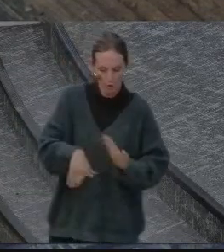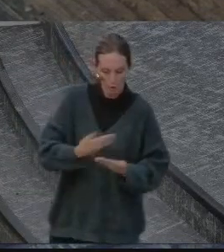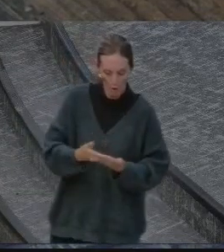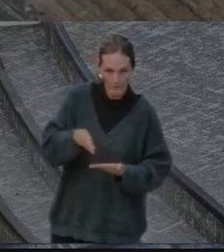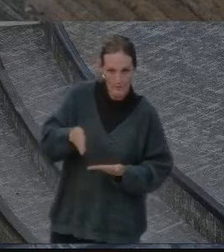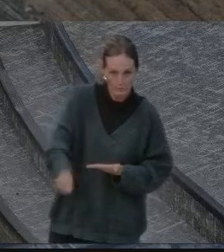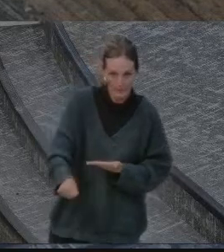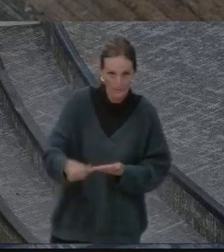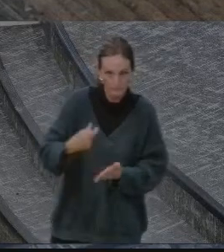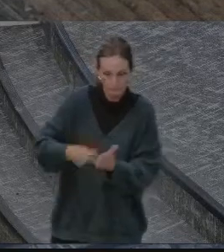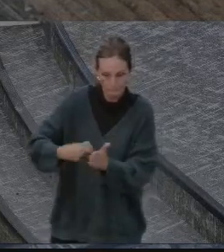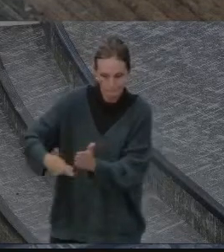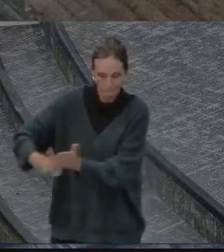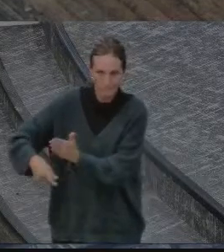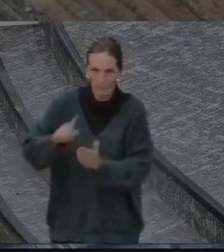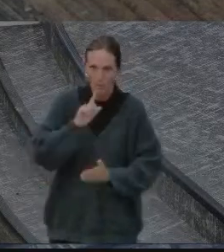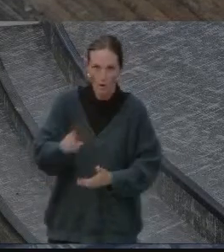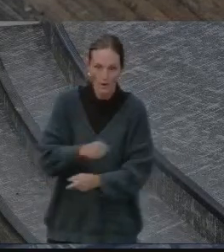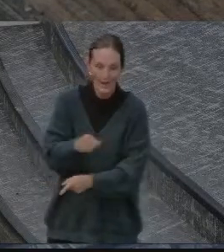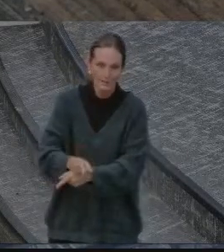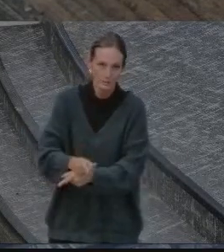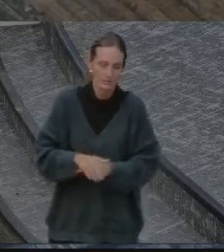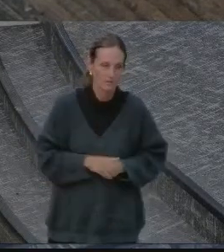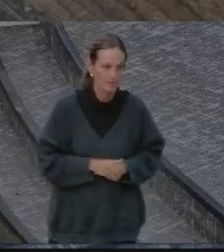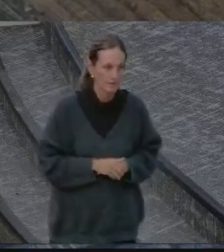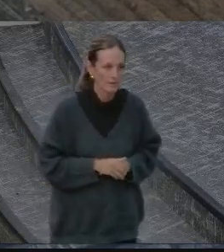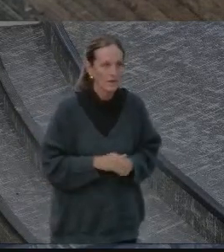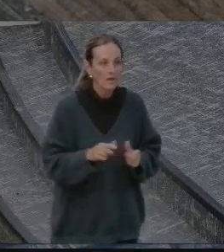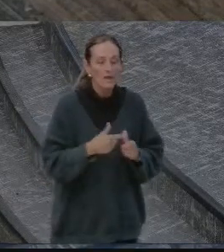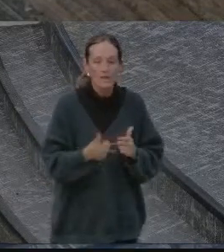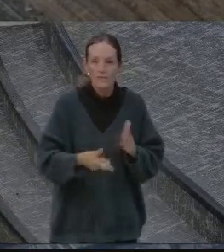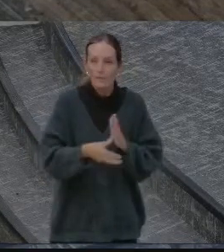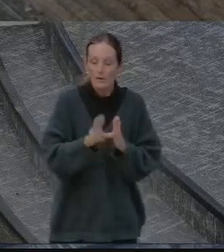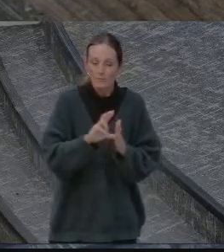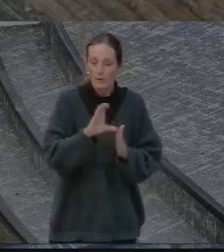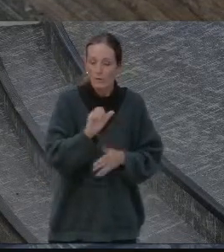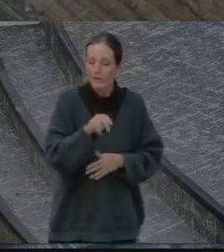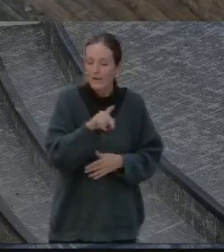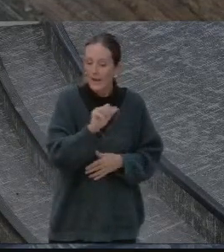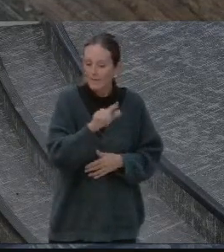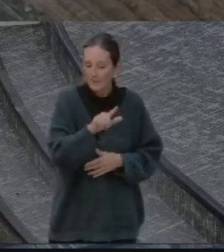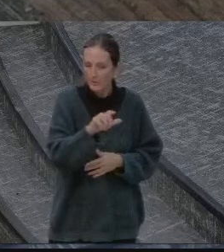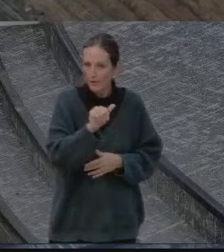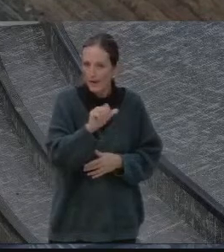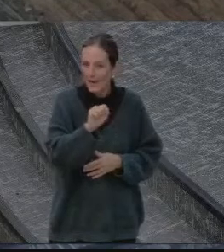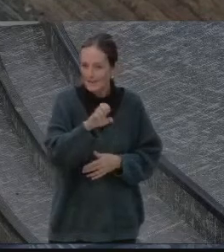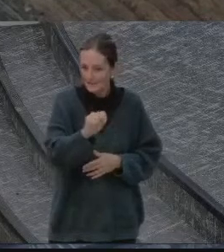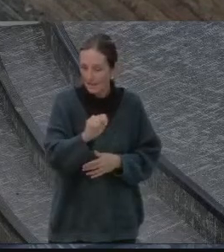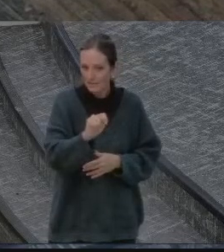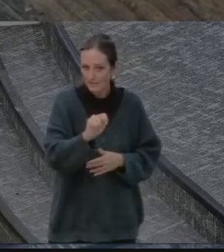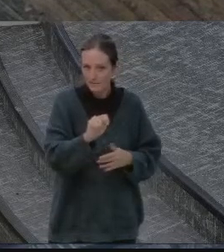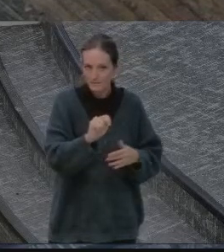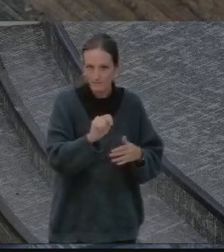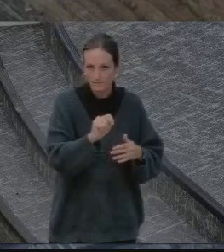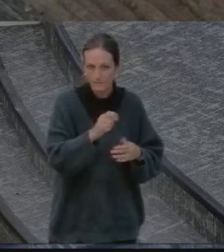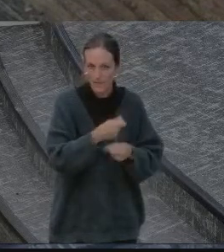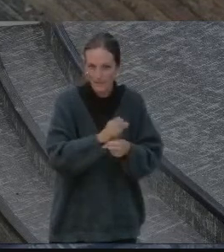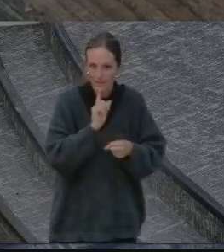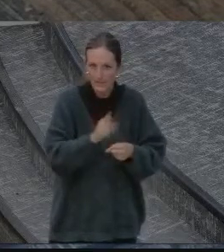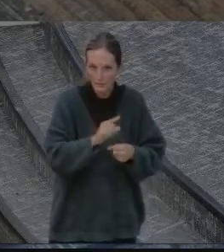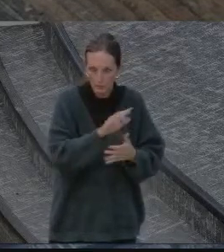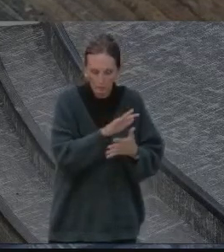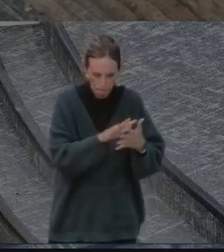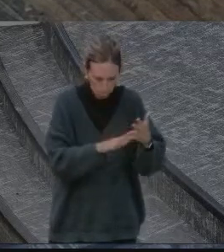are accurate. And then we review the capital asset listings as well to ensure that all is in